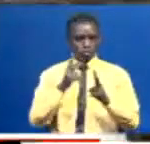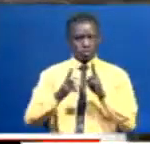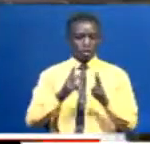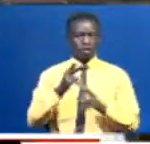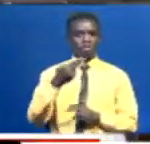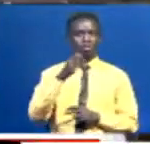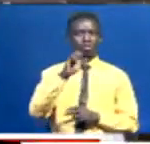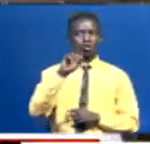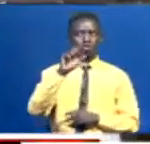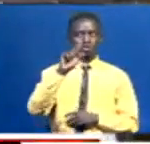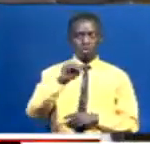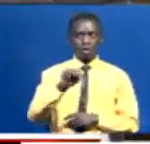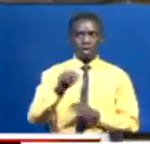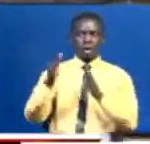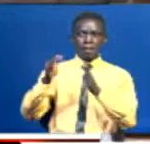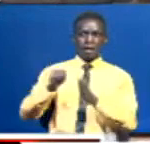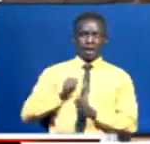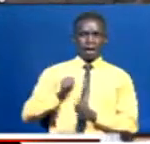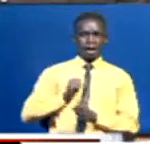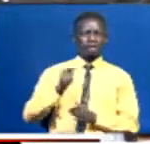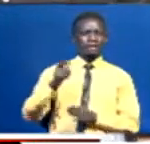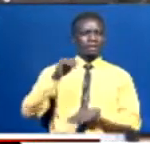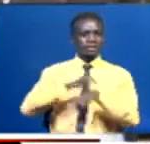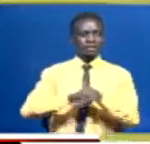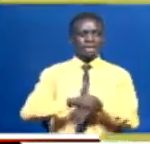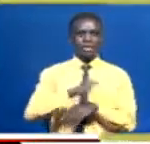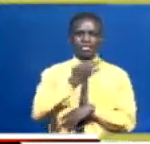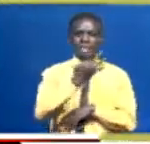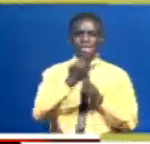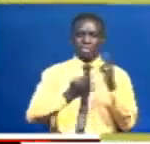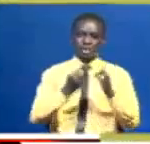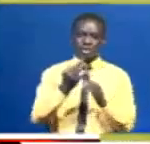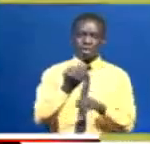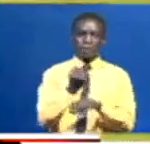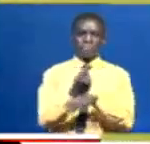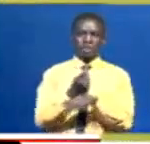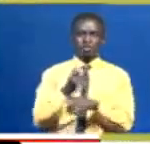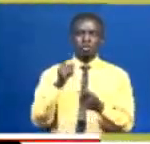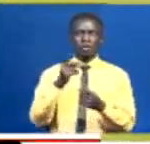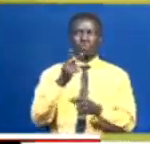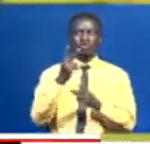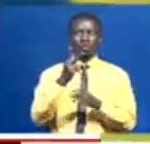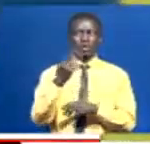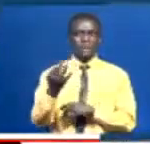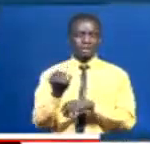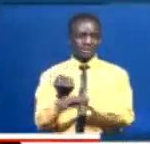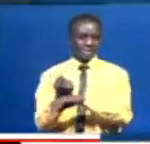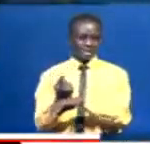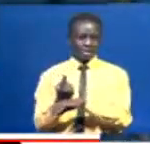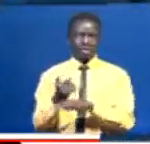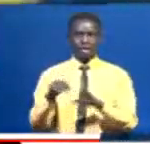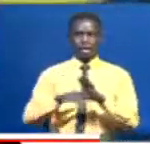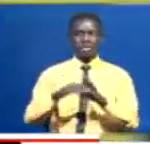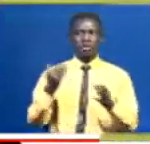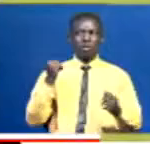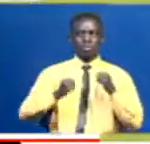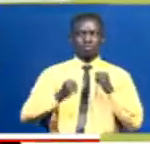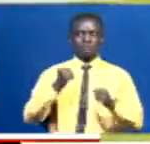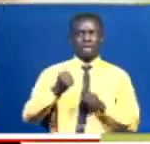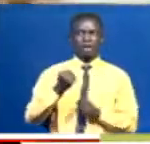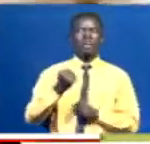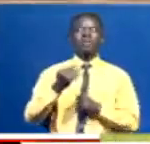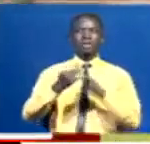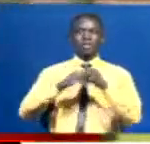Chepgeno clocked 33 minutes and 27 seconds to emerge victorious in the women's 10,000 meters ahead of